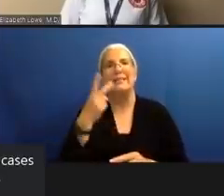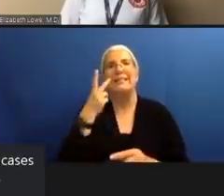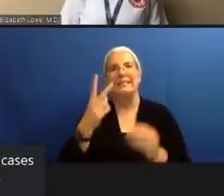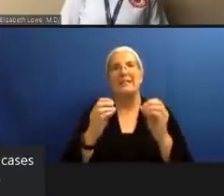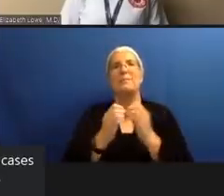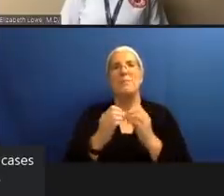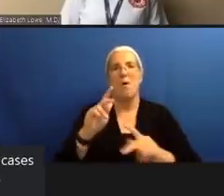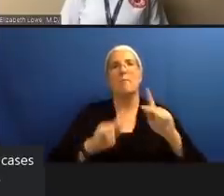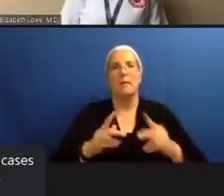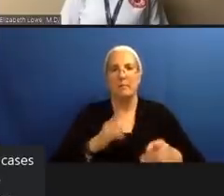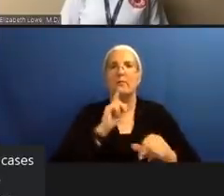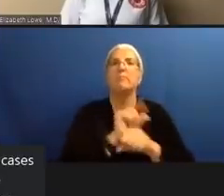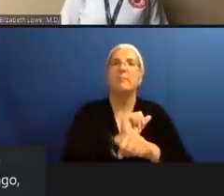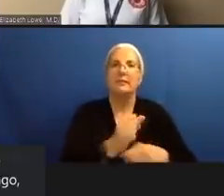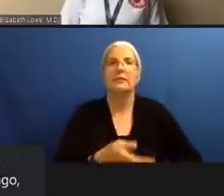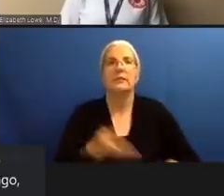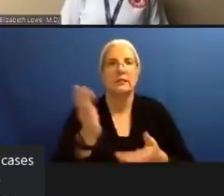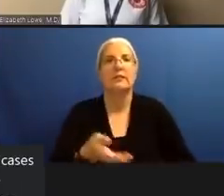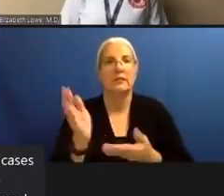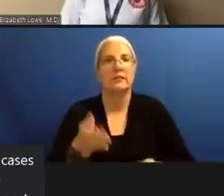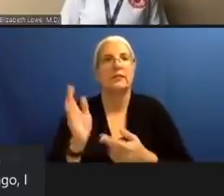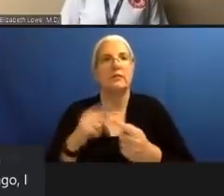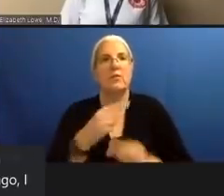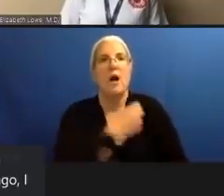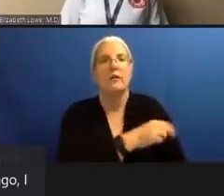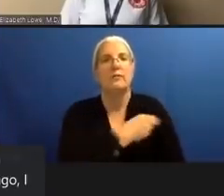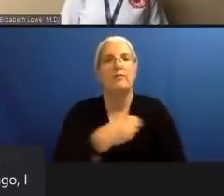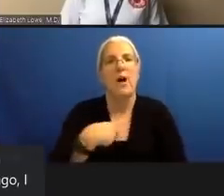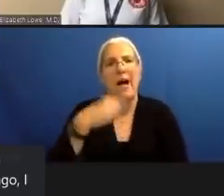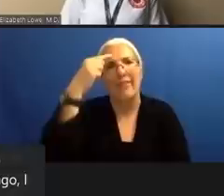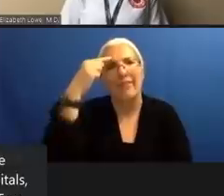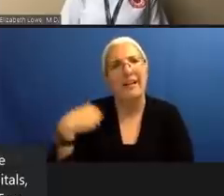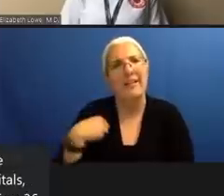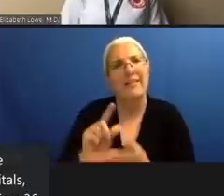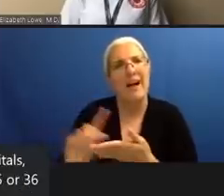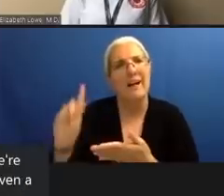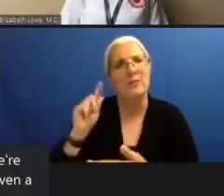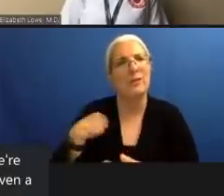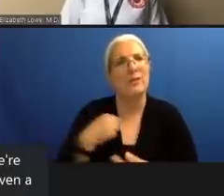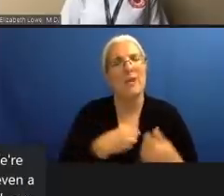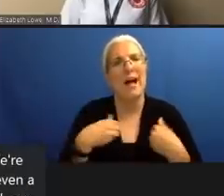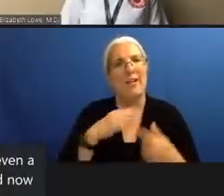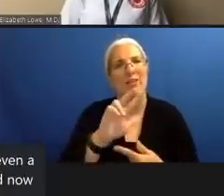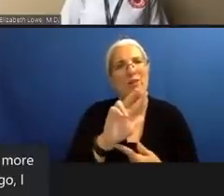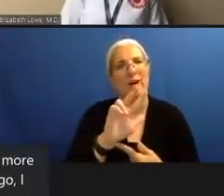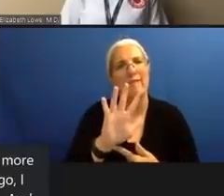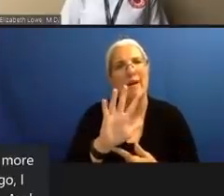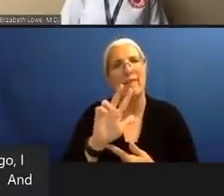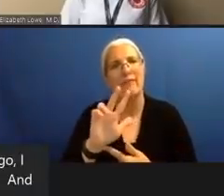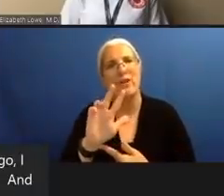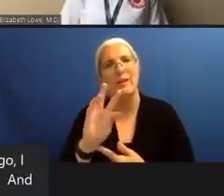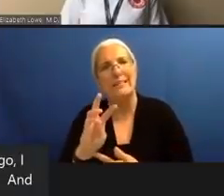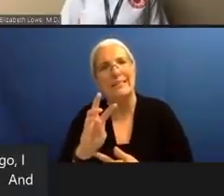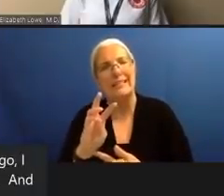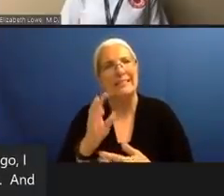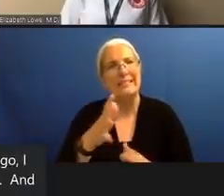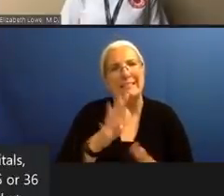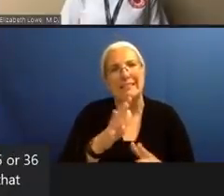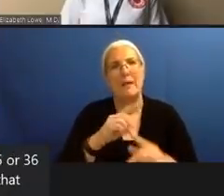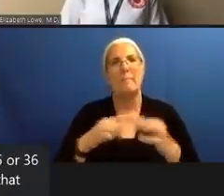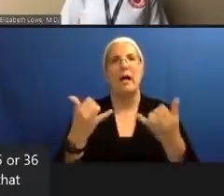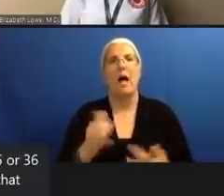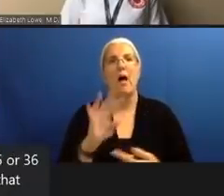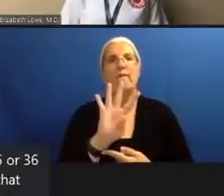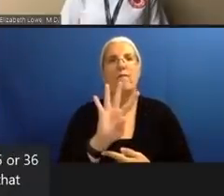think, 35 or 36 people. Now it's 29. It's been bouncing in that sort of high 20s at a relatively